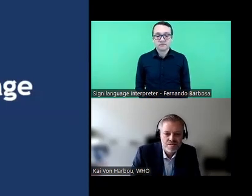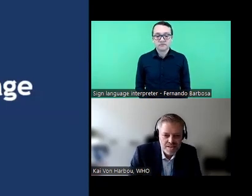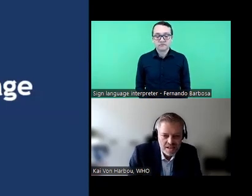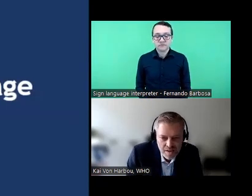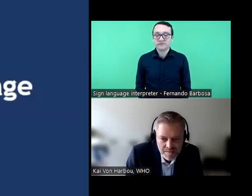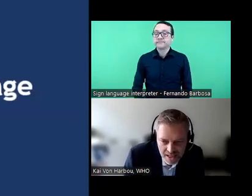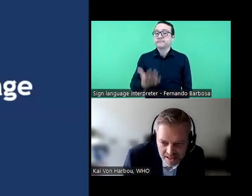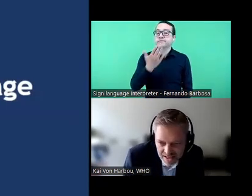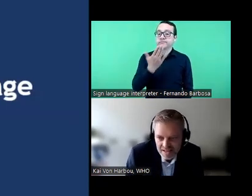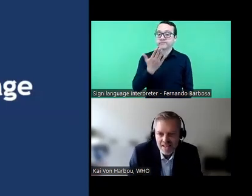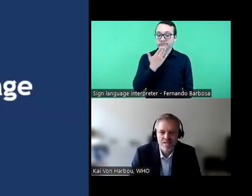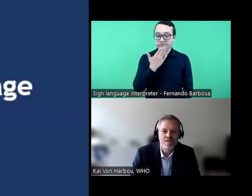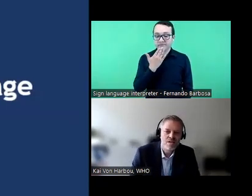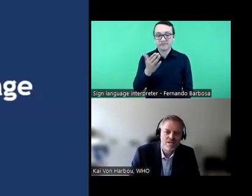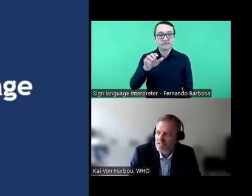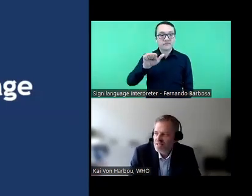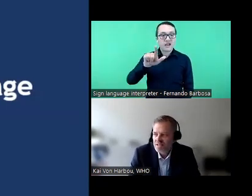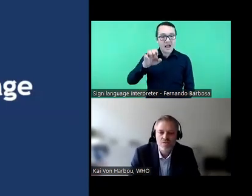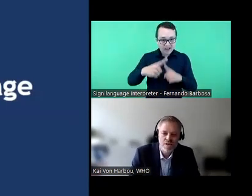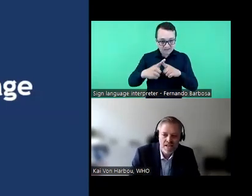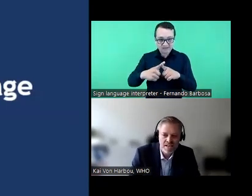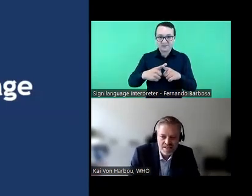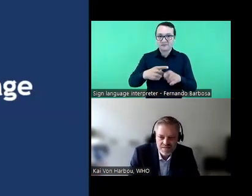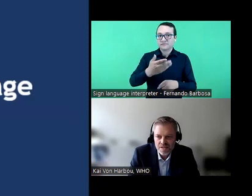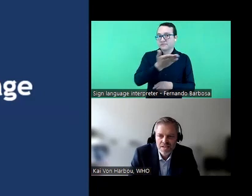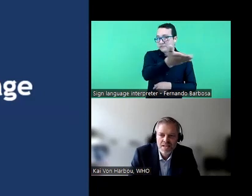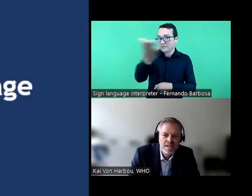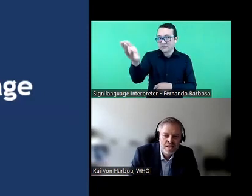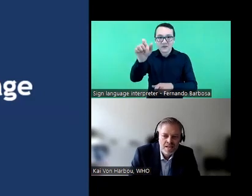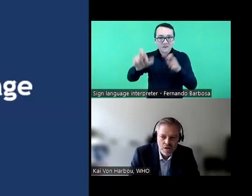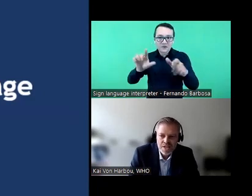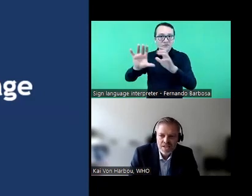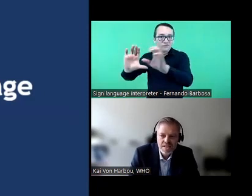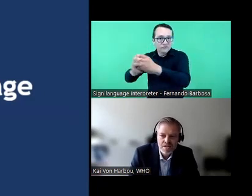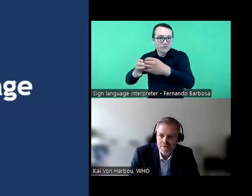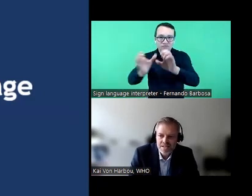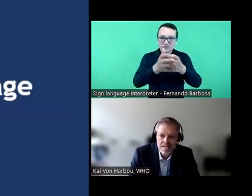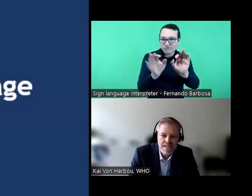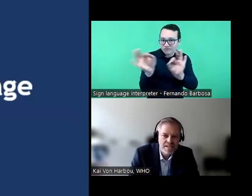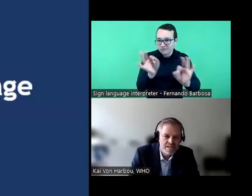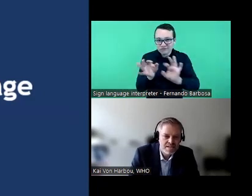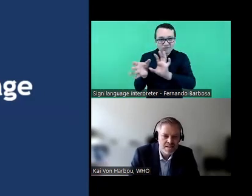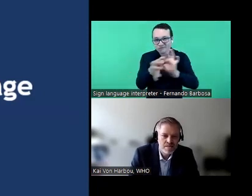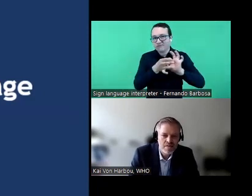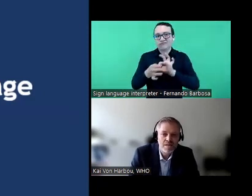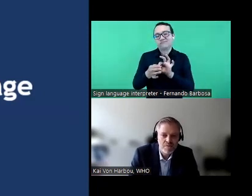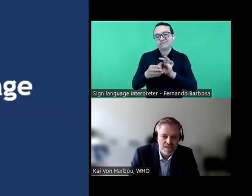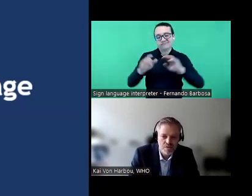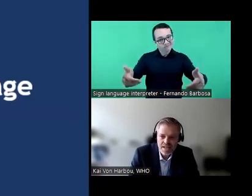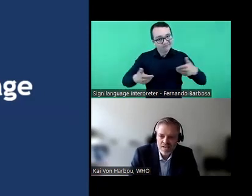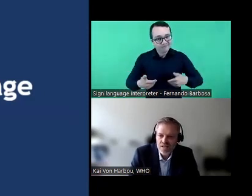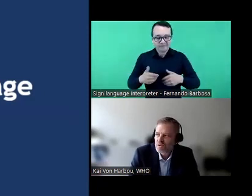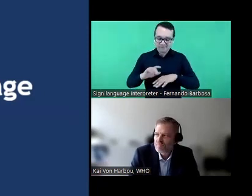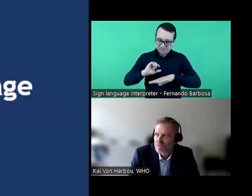Thank you. Thank you very much, Alex. And thank you to all the co-organizers for the opportunity to participate in this very